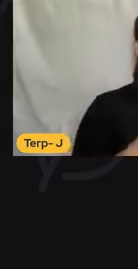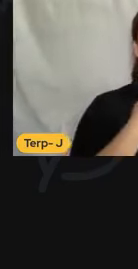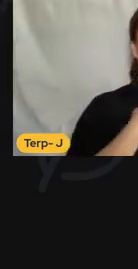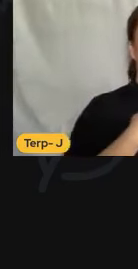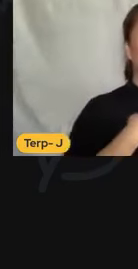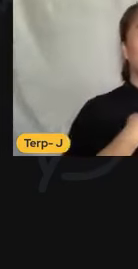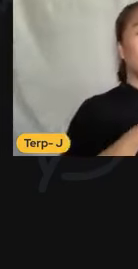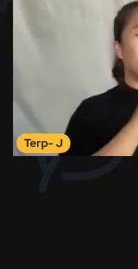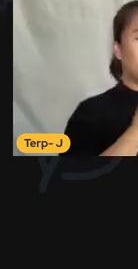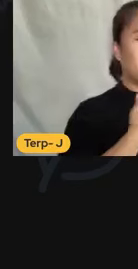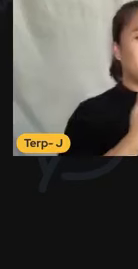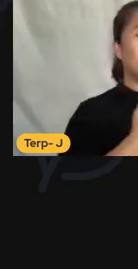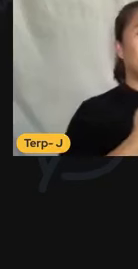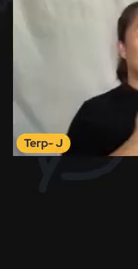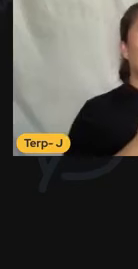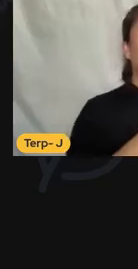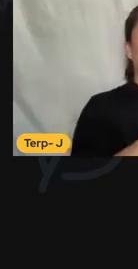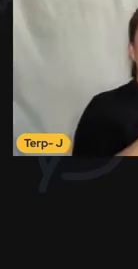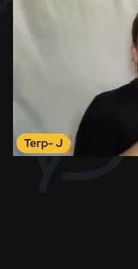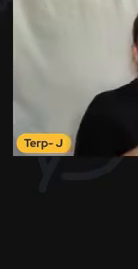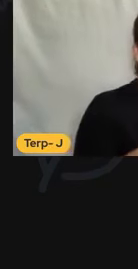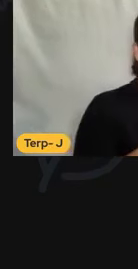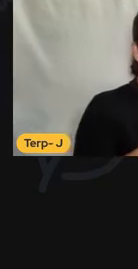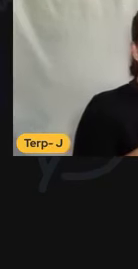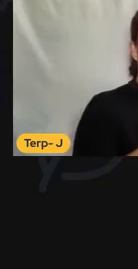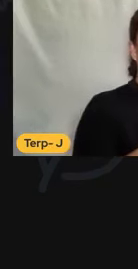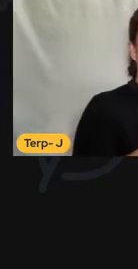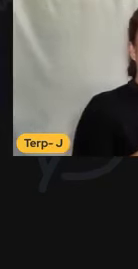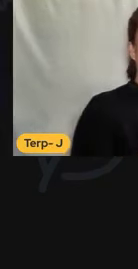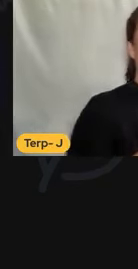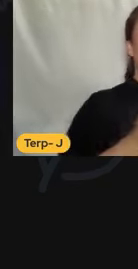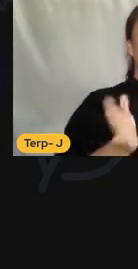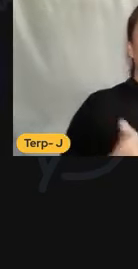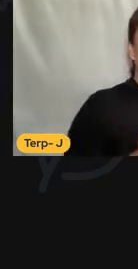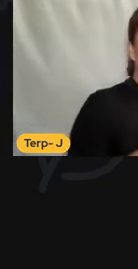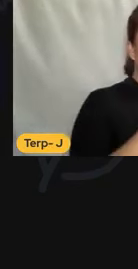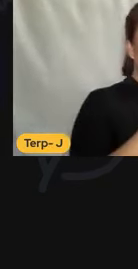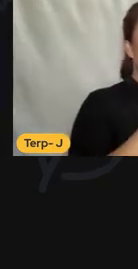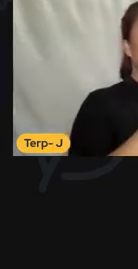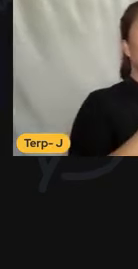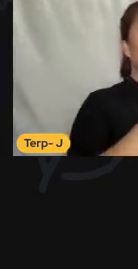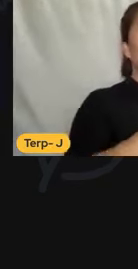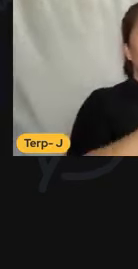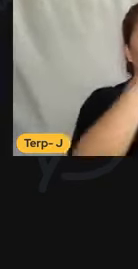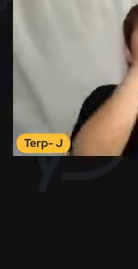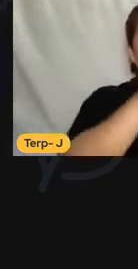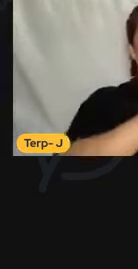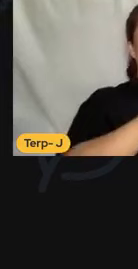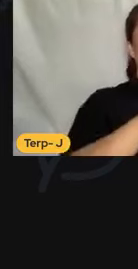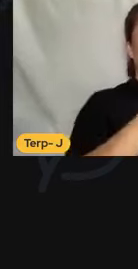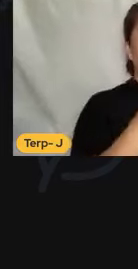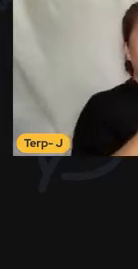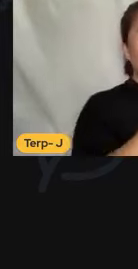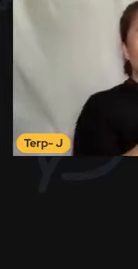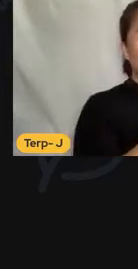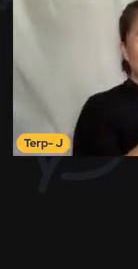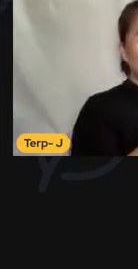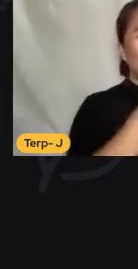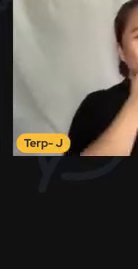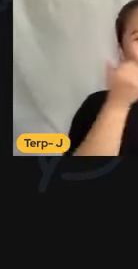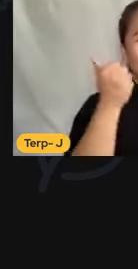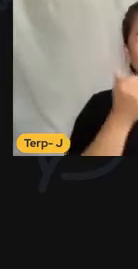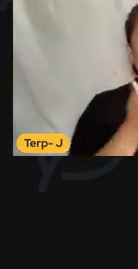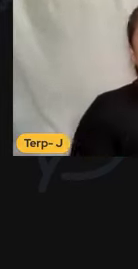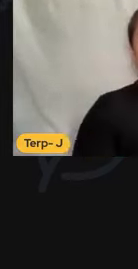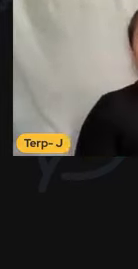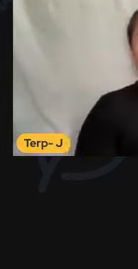sensitive and makes me rather encouraged to learn how to be better for them. Yeah.